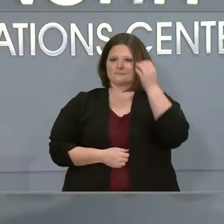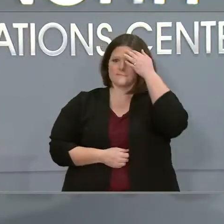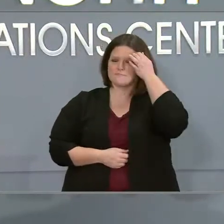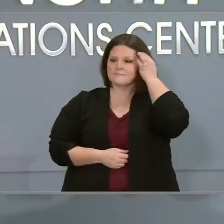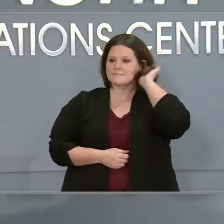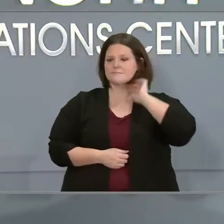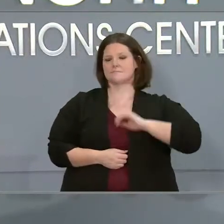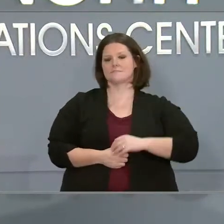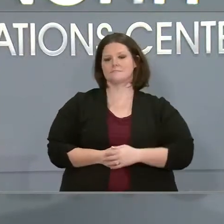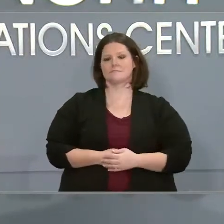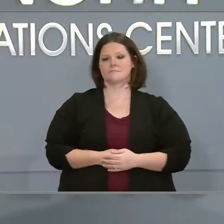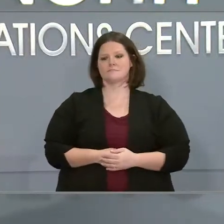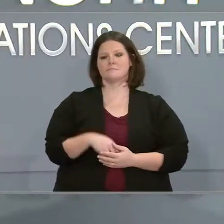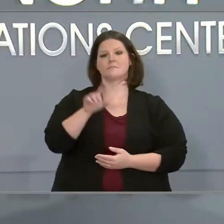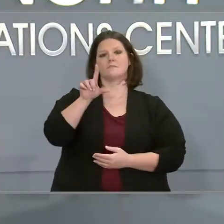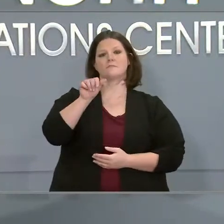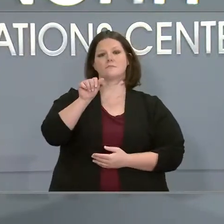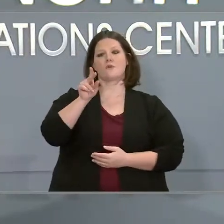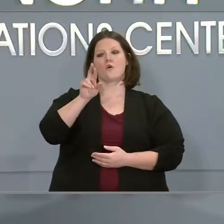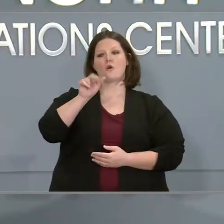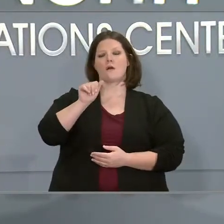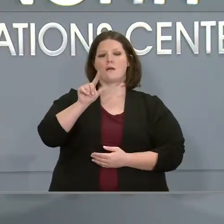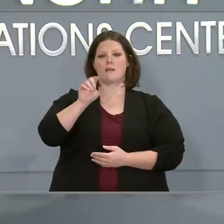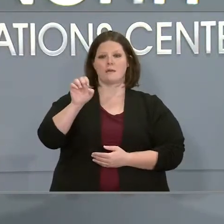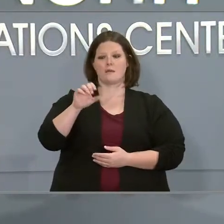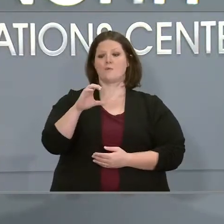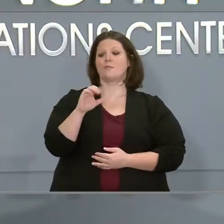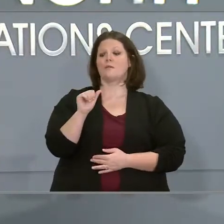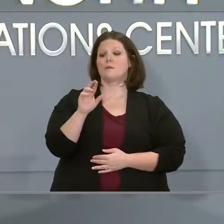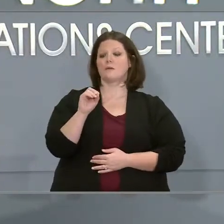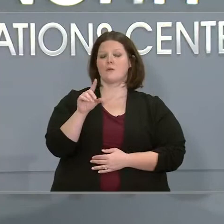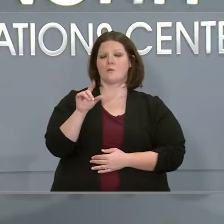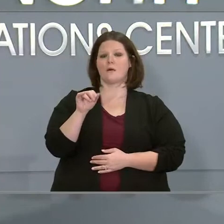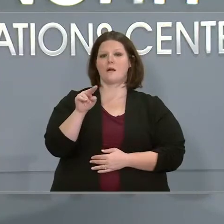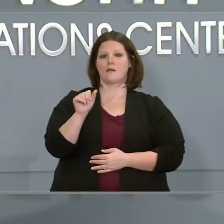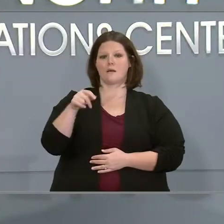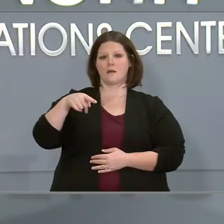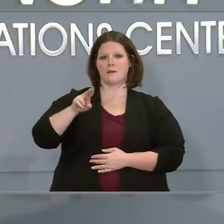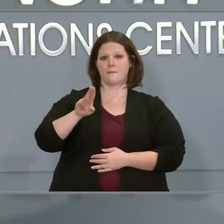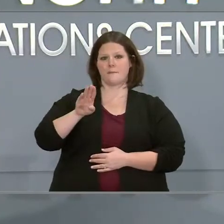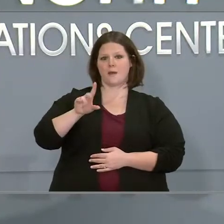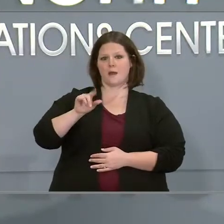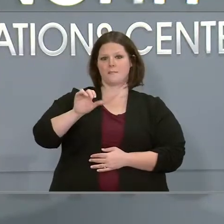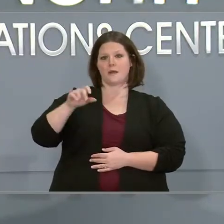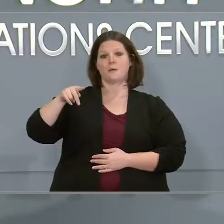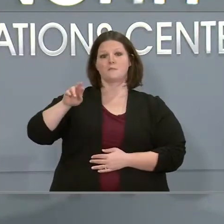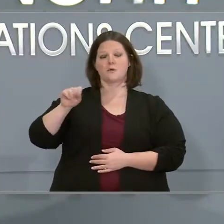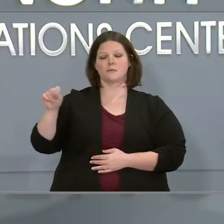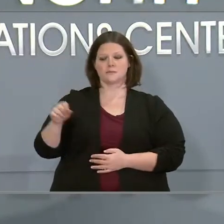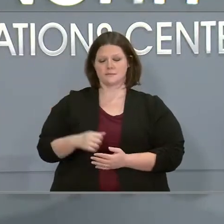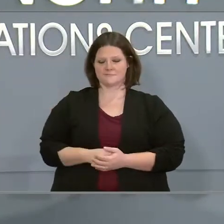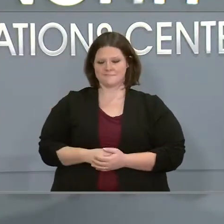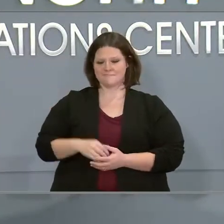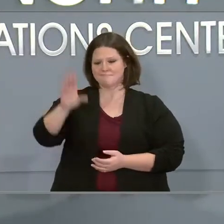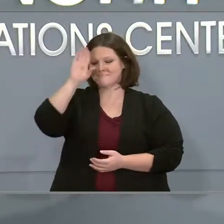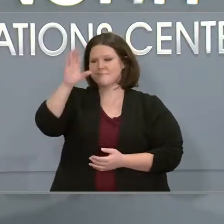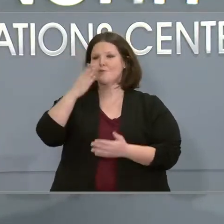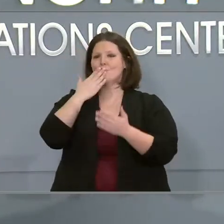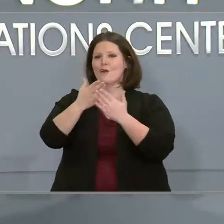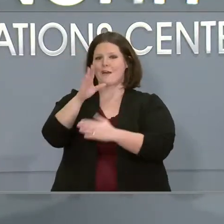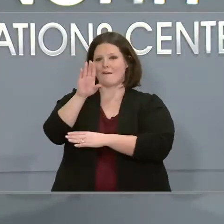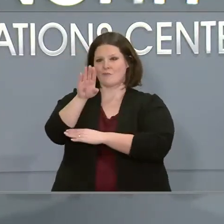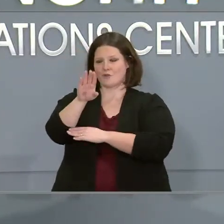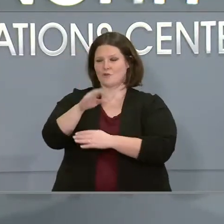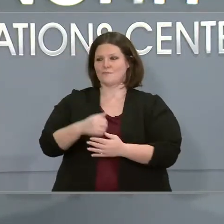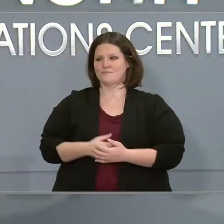Our next question is from Laura Lee with Carolina Public Press. Good afternoon, Governor. Laura Lee from Carolina Public Press.